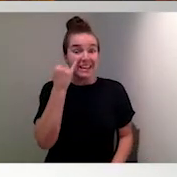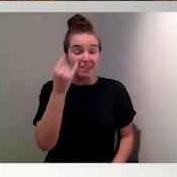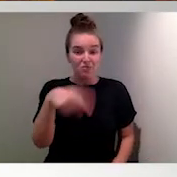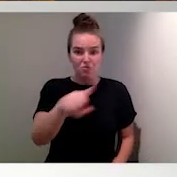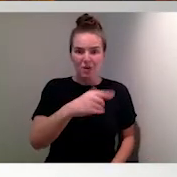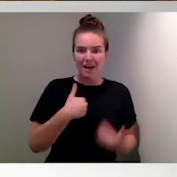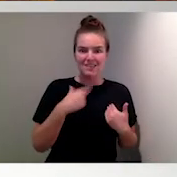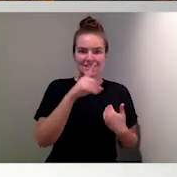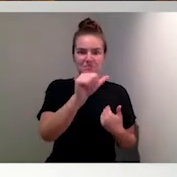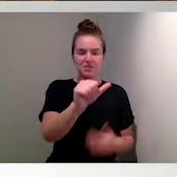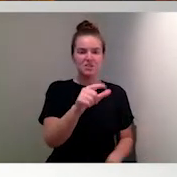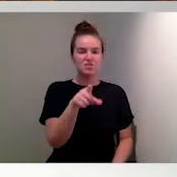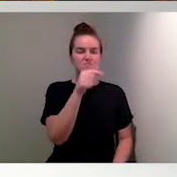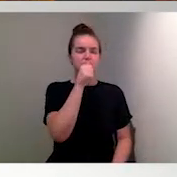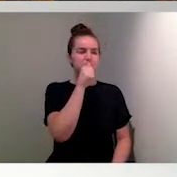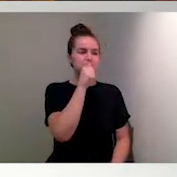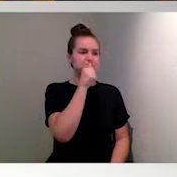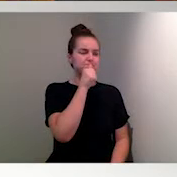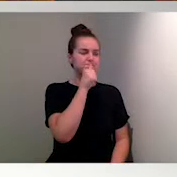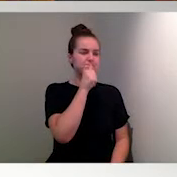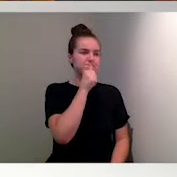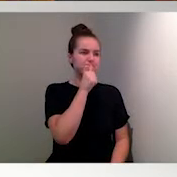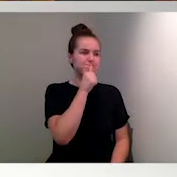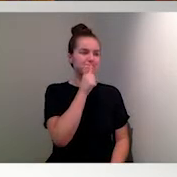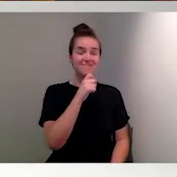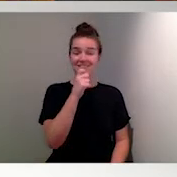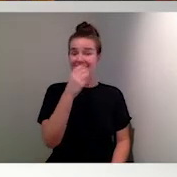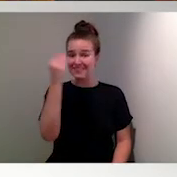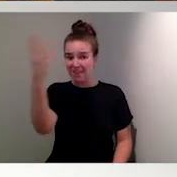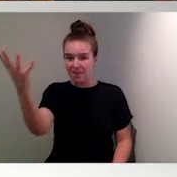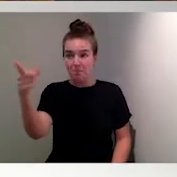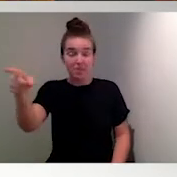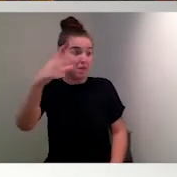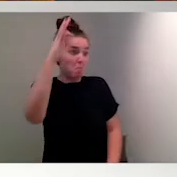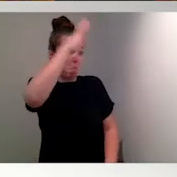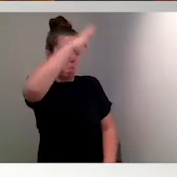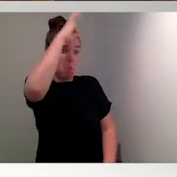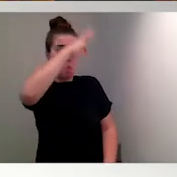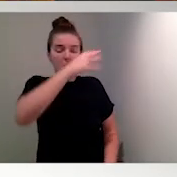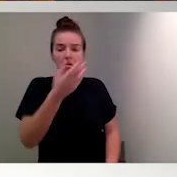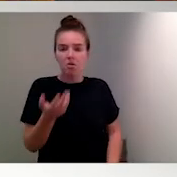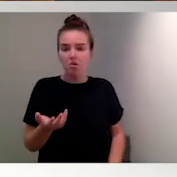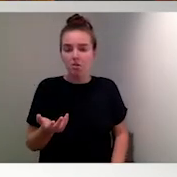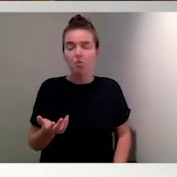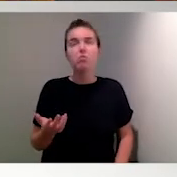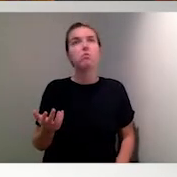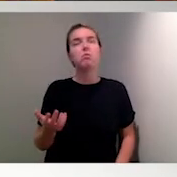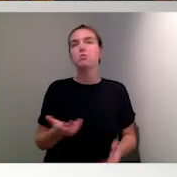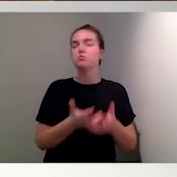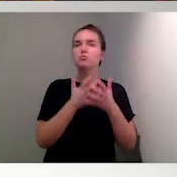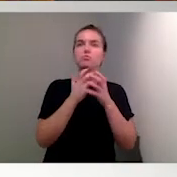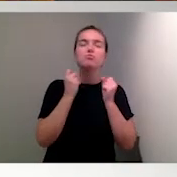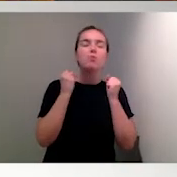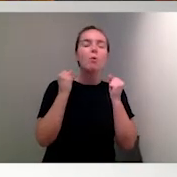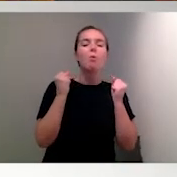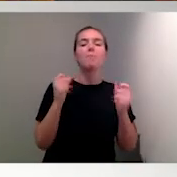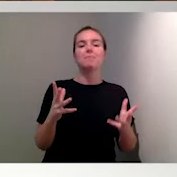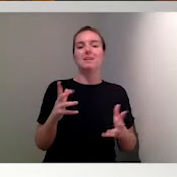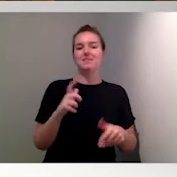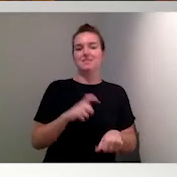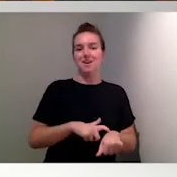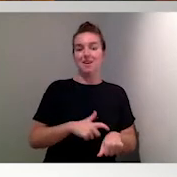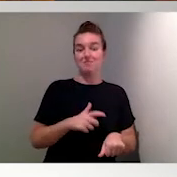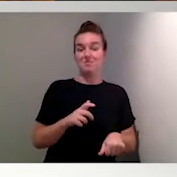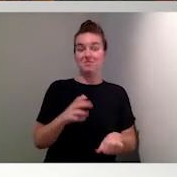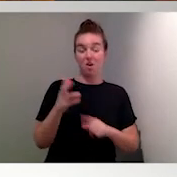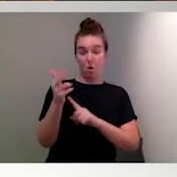cannot tell you how many times I have gone to a property and found out and talked to a